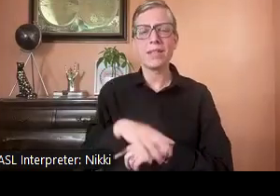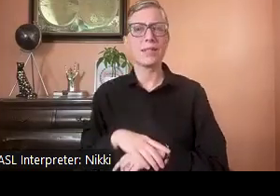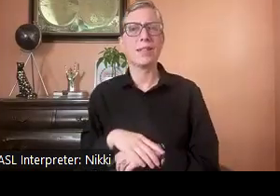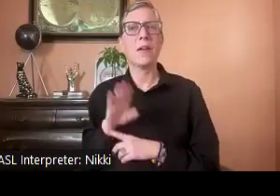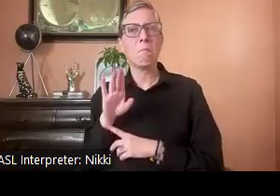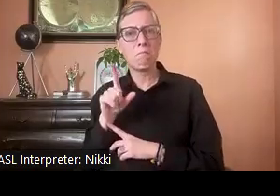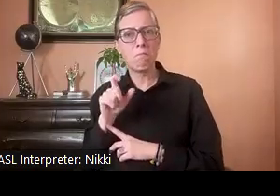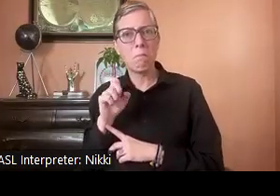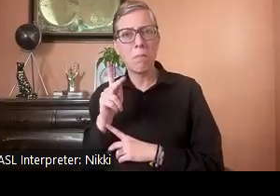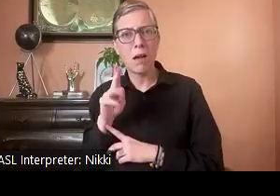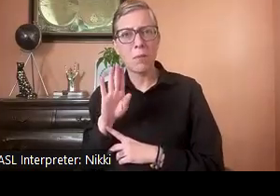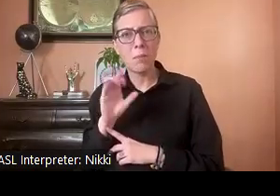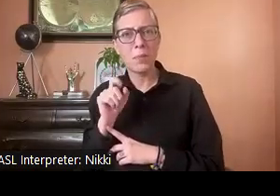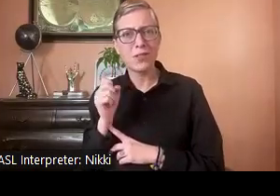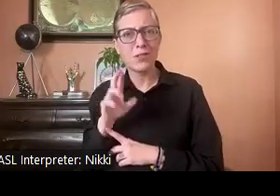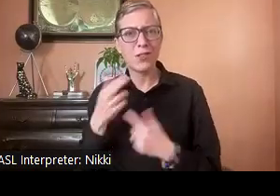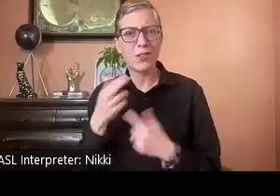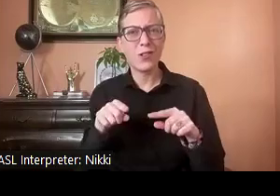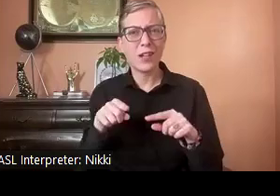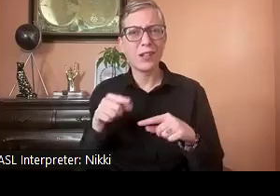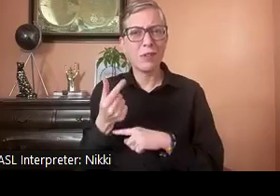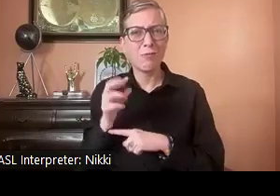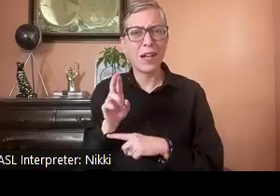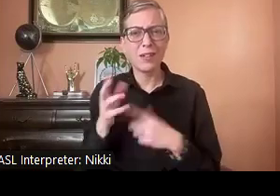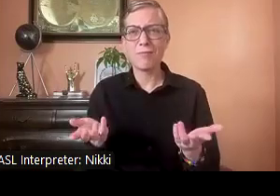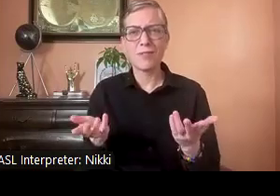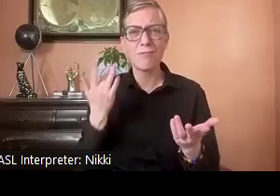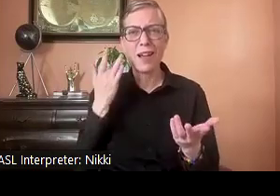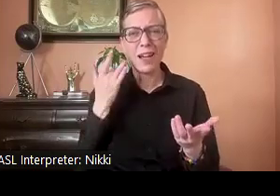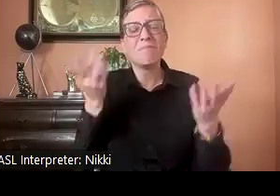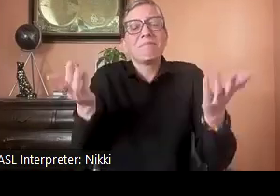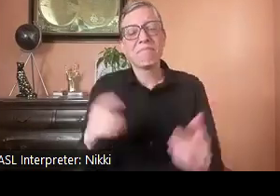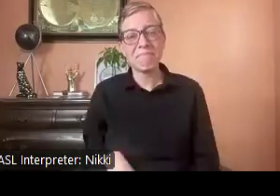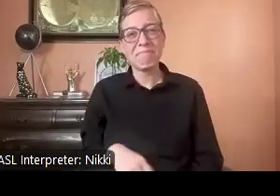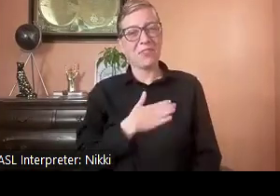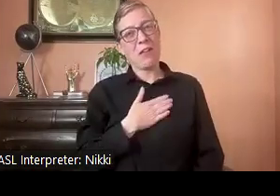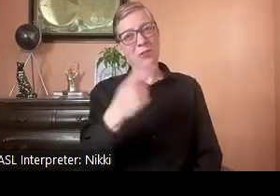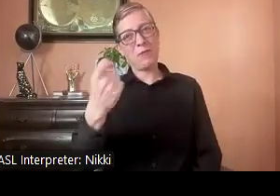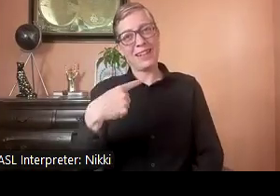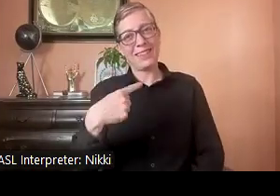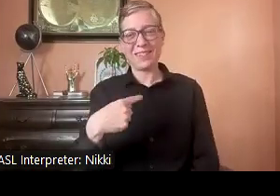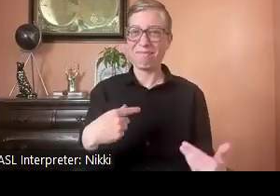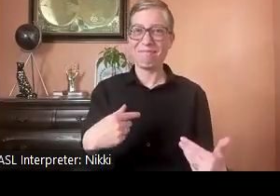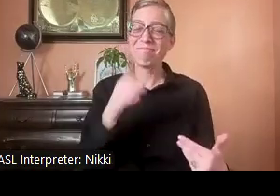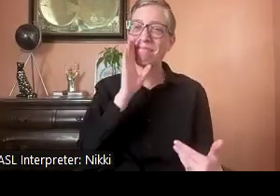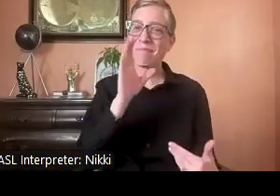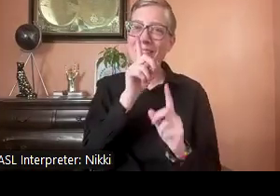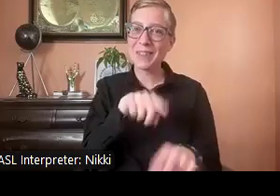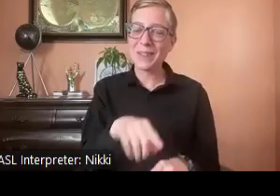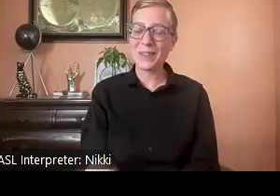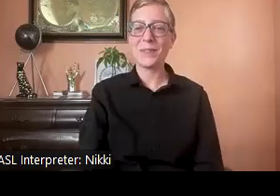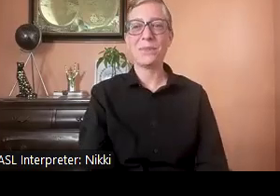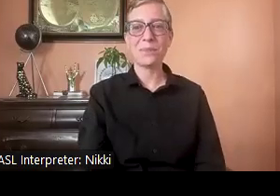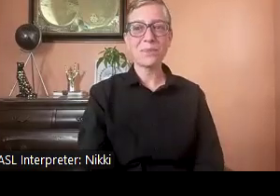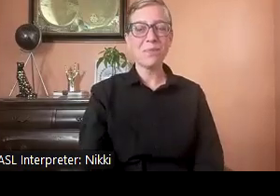glad you asked, because I have the answer for that. So you can see a pattern of